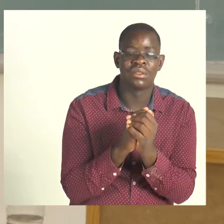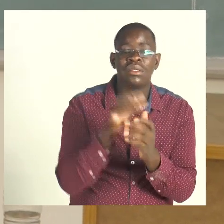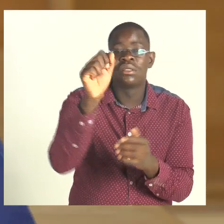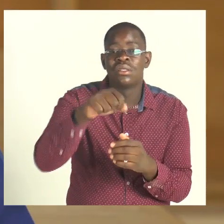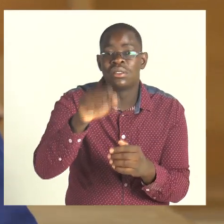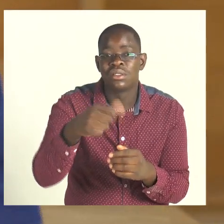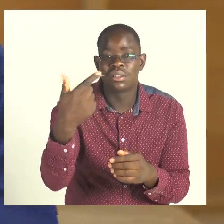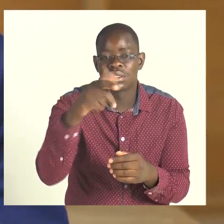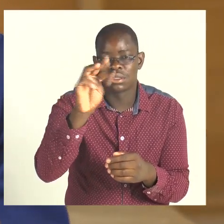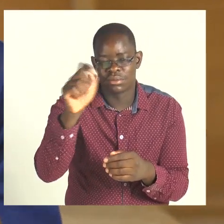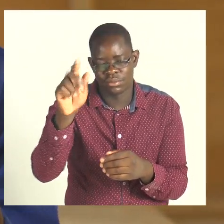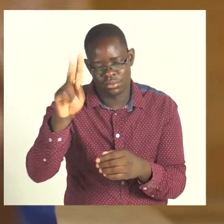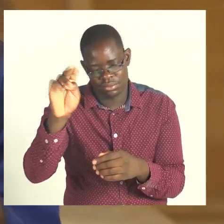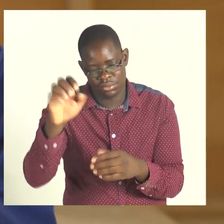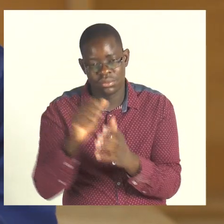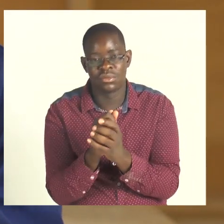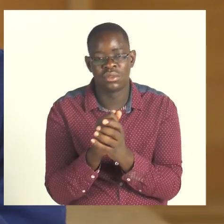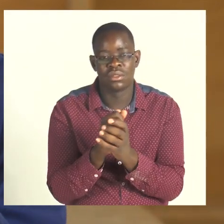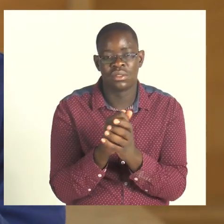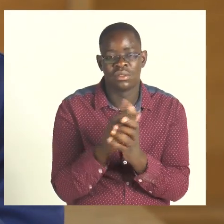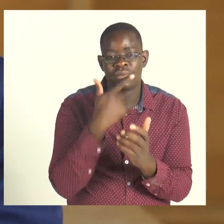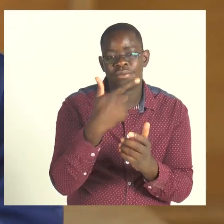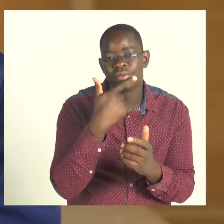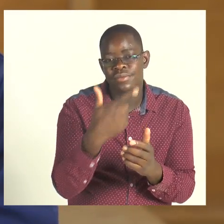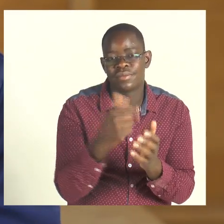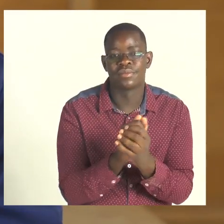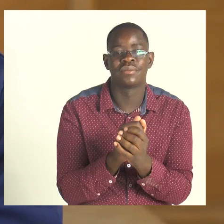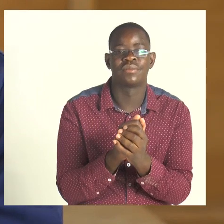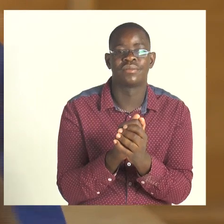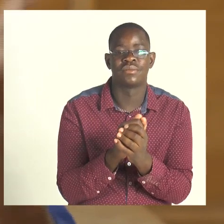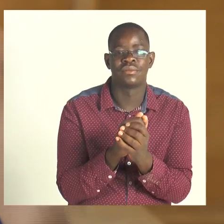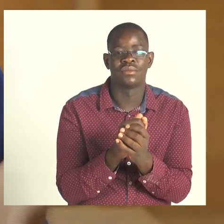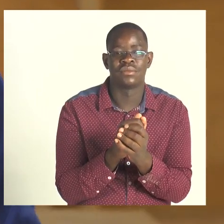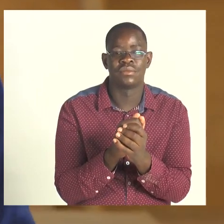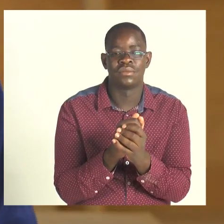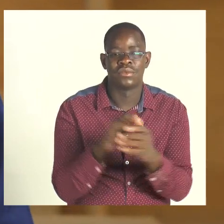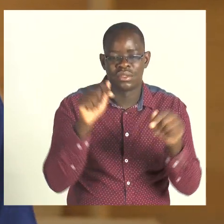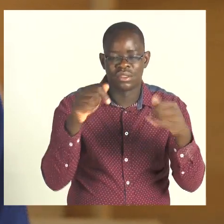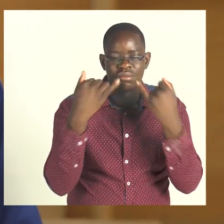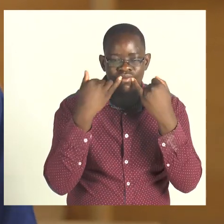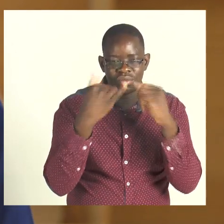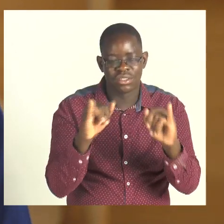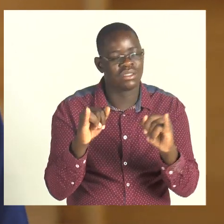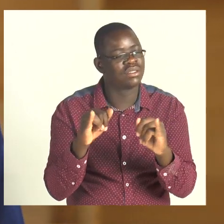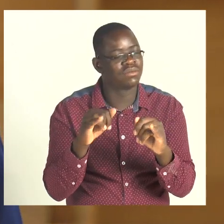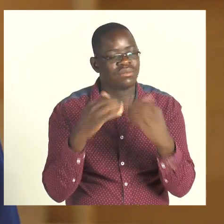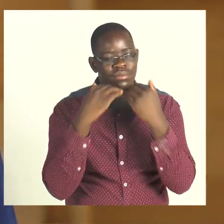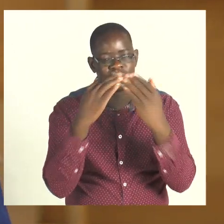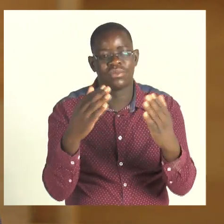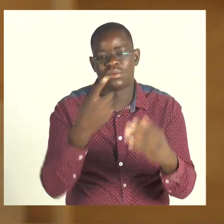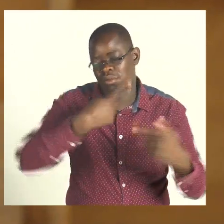yes, Gary. Thank you, Nangolo. This information is very useful to us.